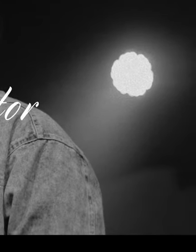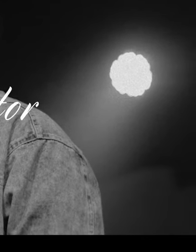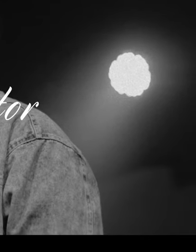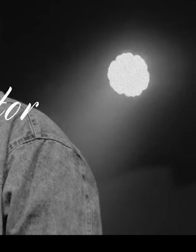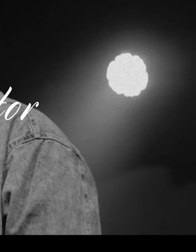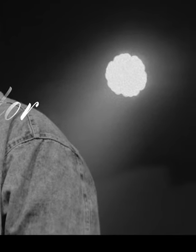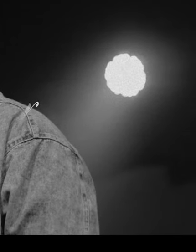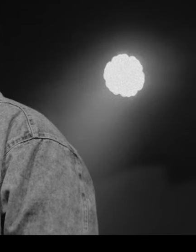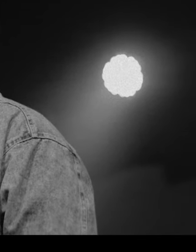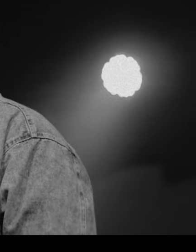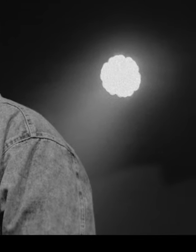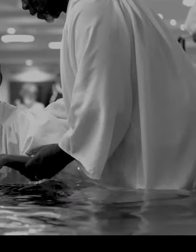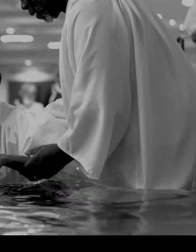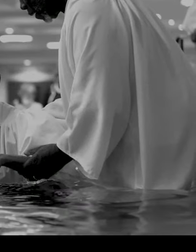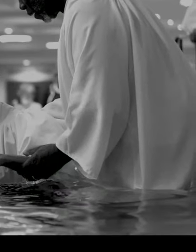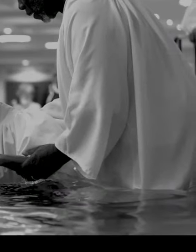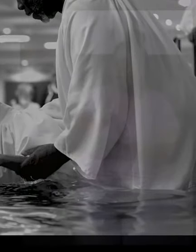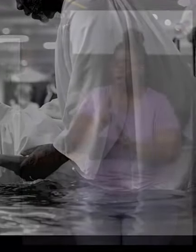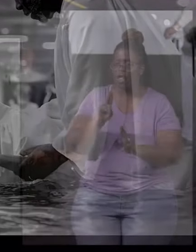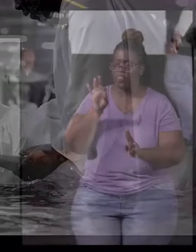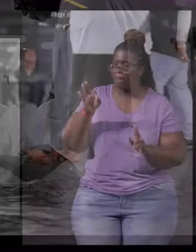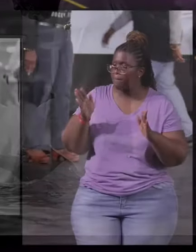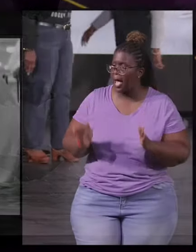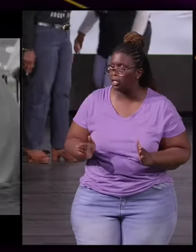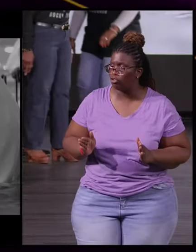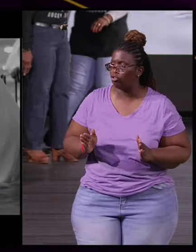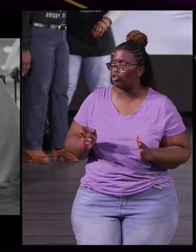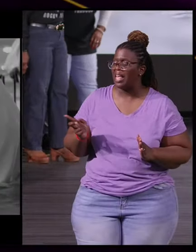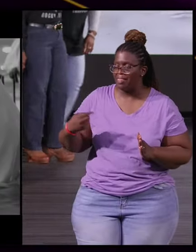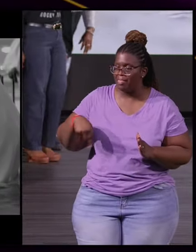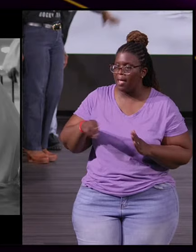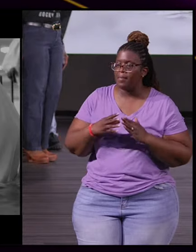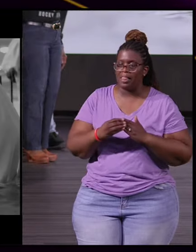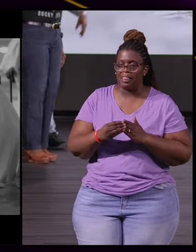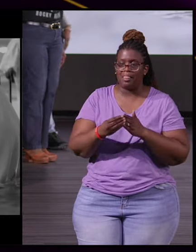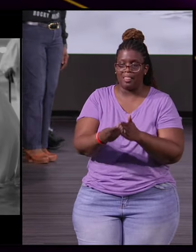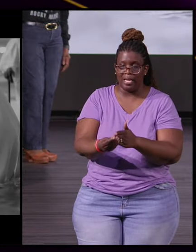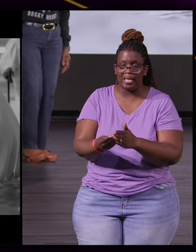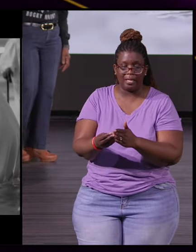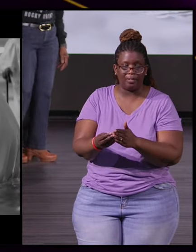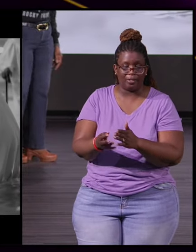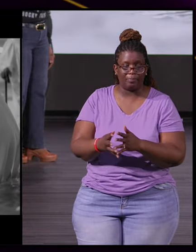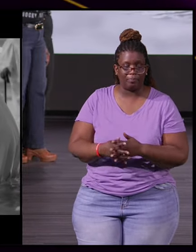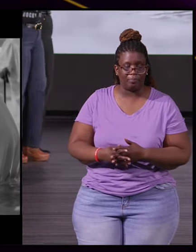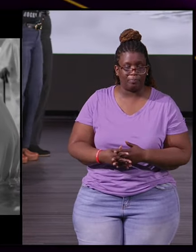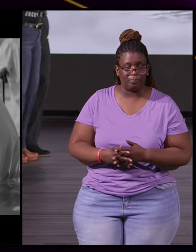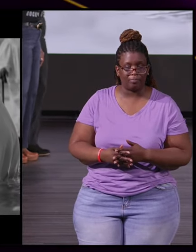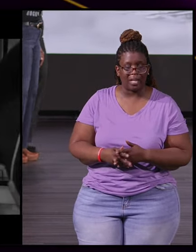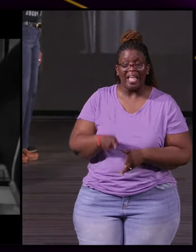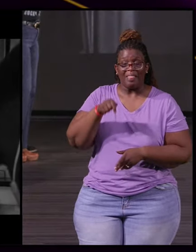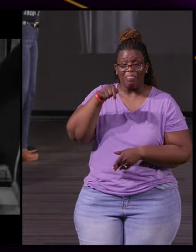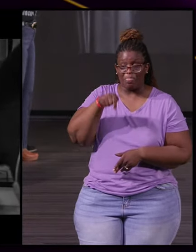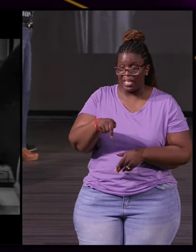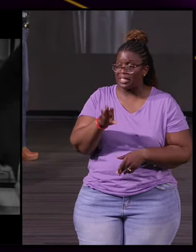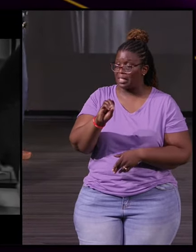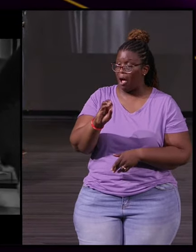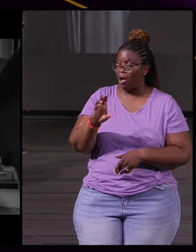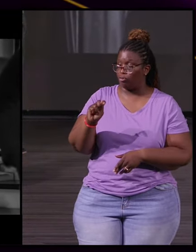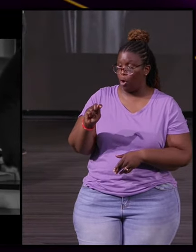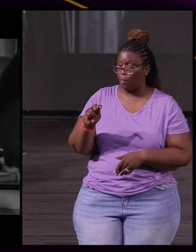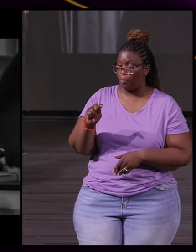those during this month that have been leaders as pastors in our community. This is